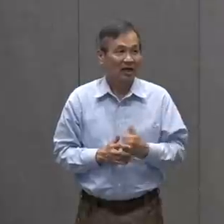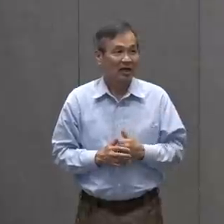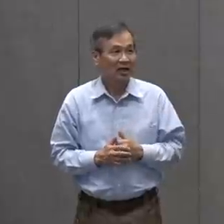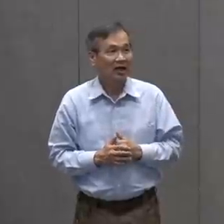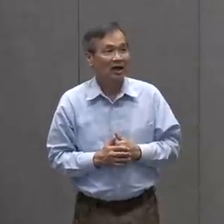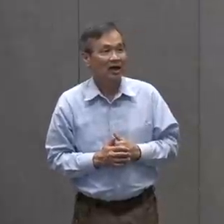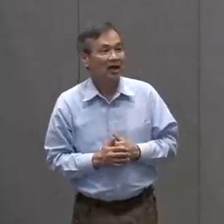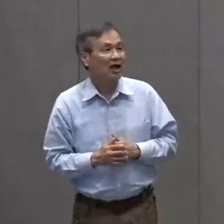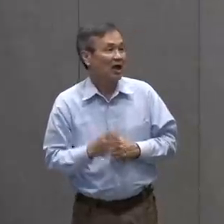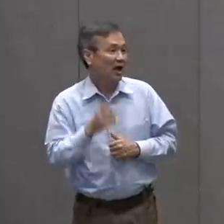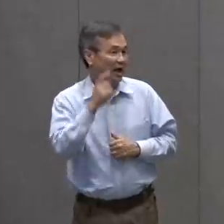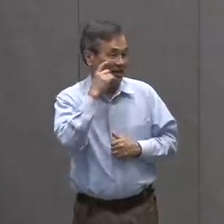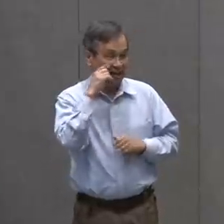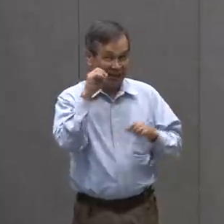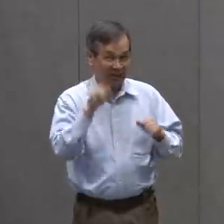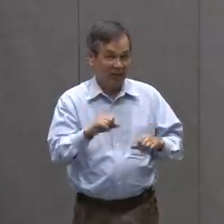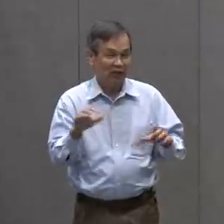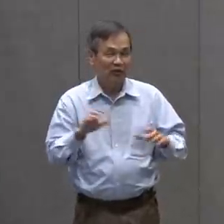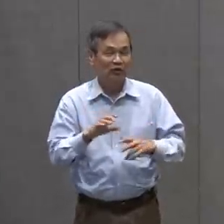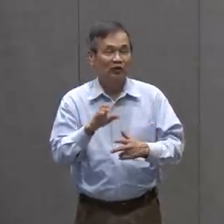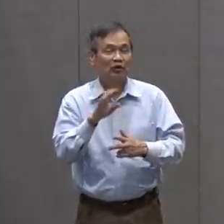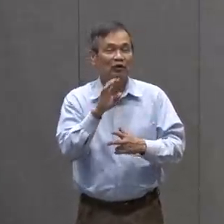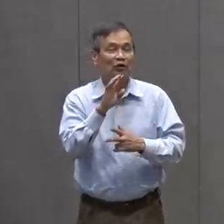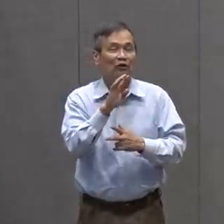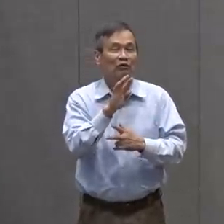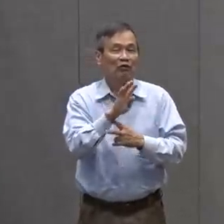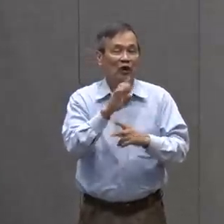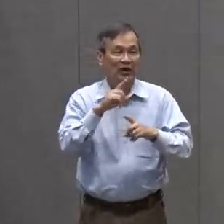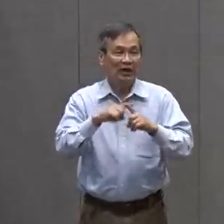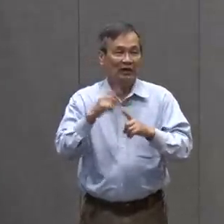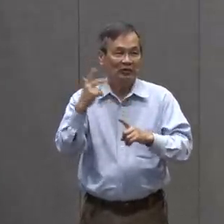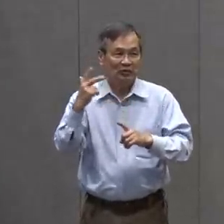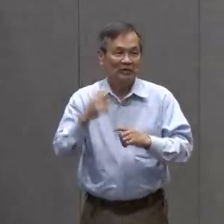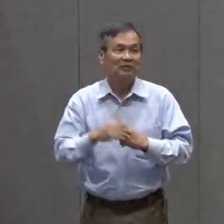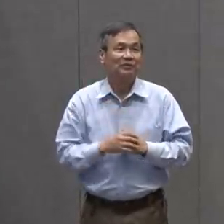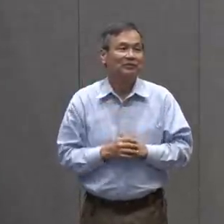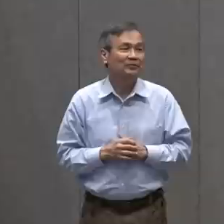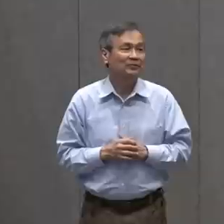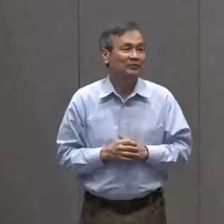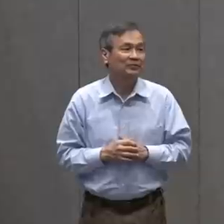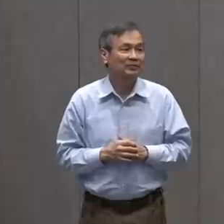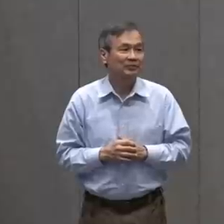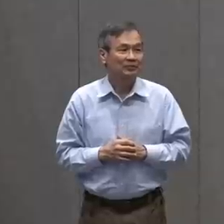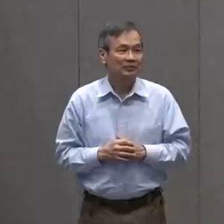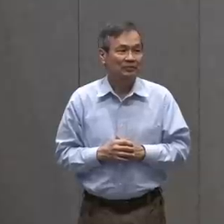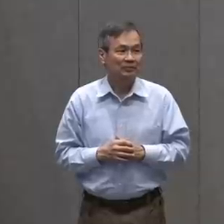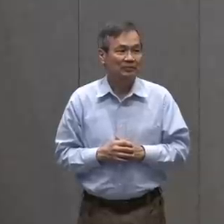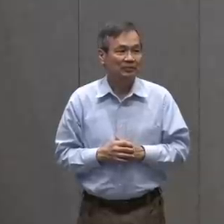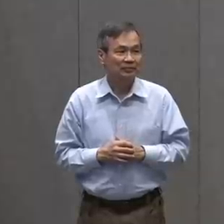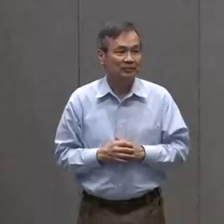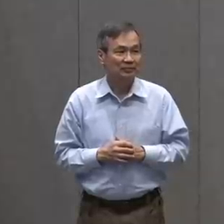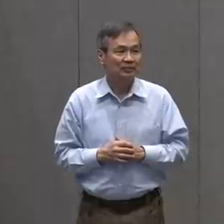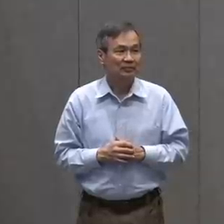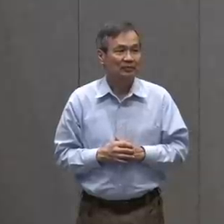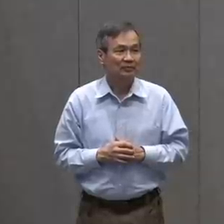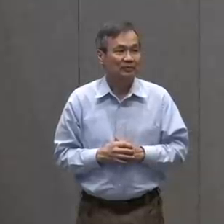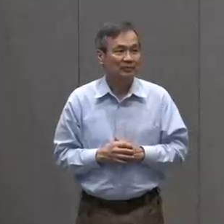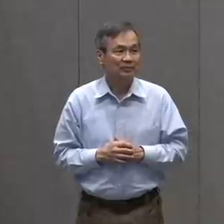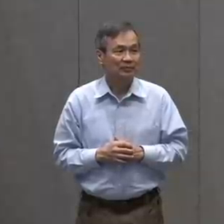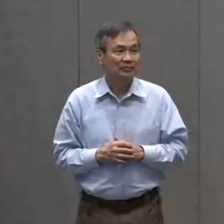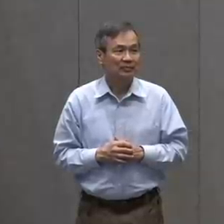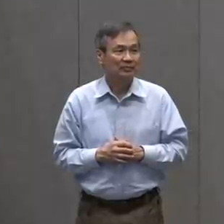So I think I'm going to do 4 times 3. So I have 4 groups of 3, so 3, 6,